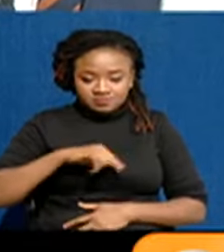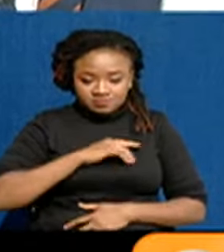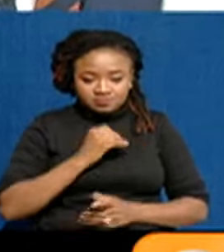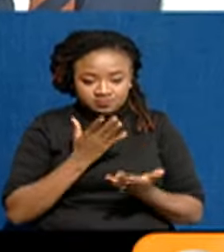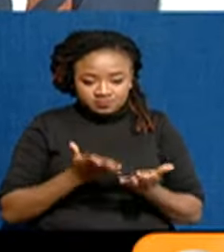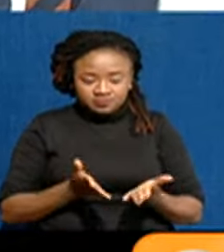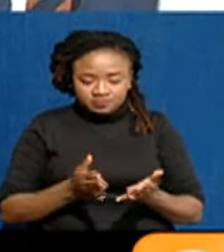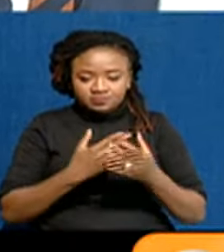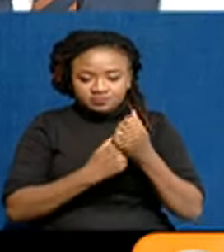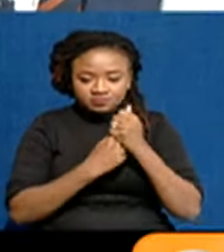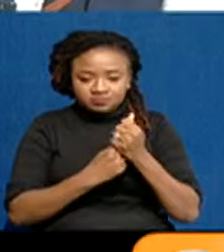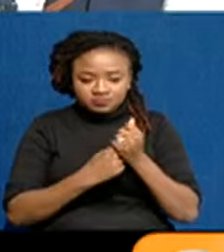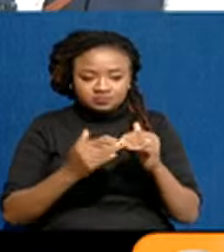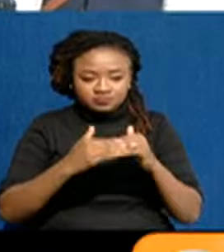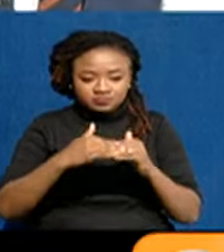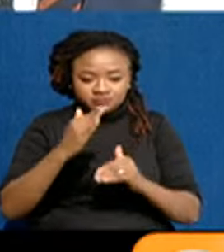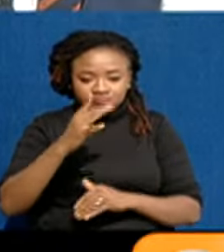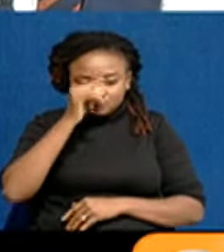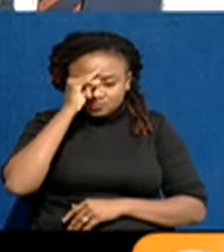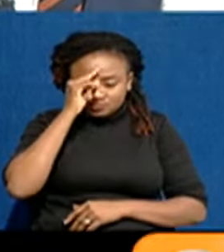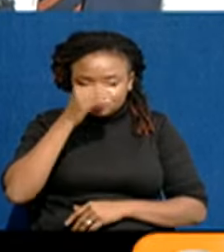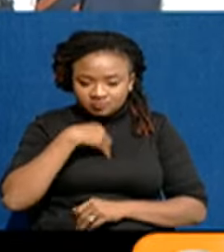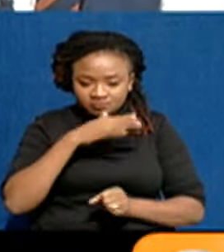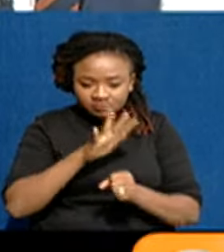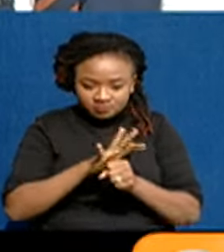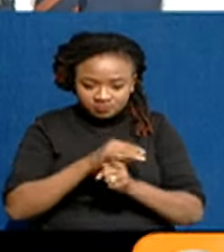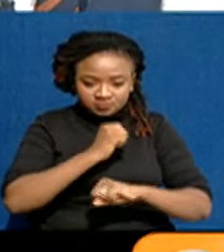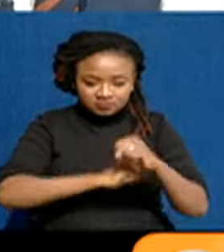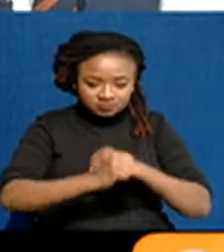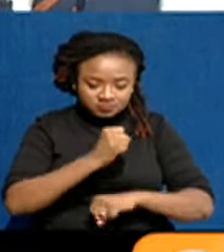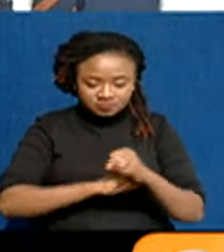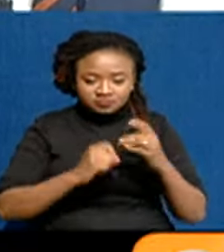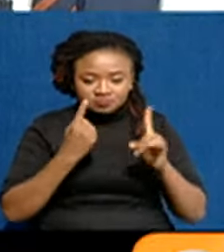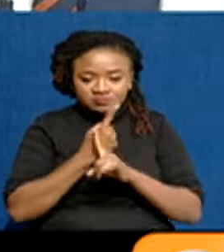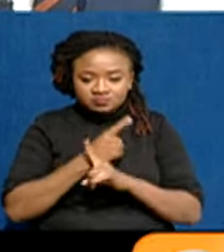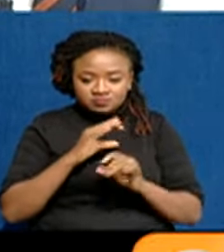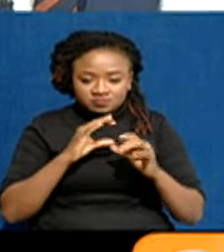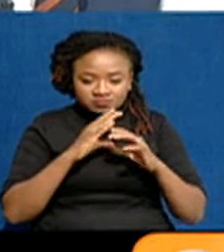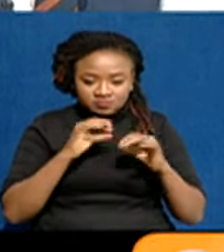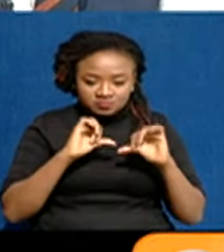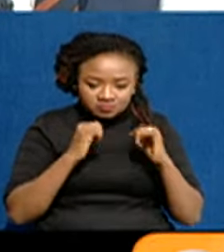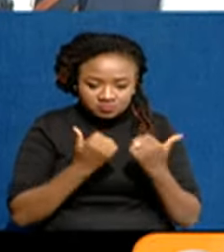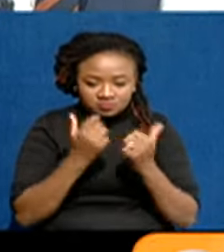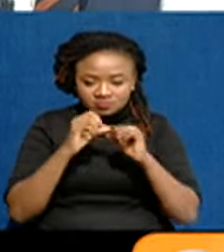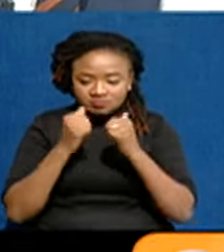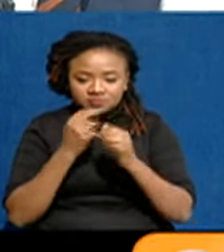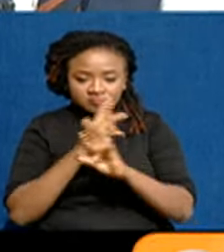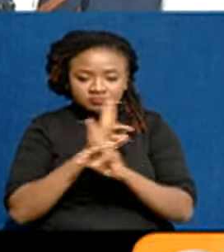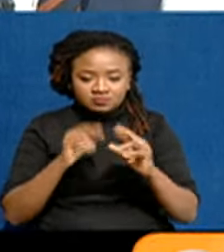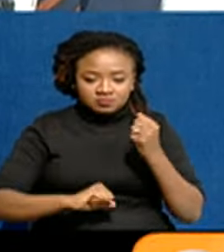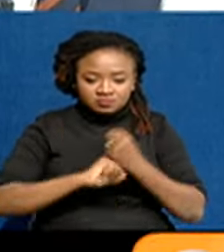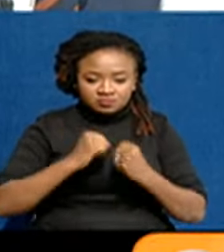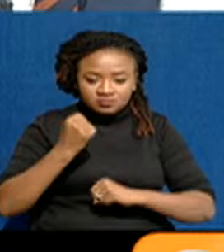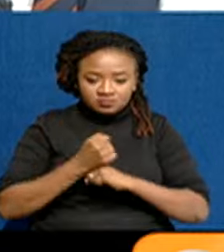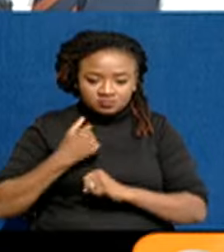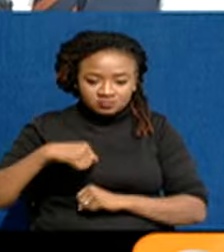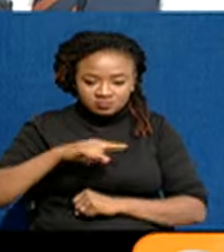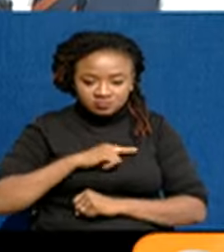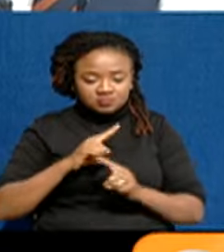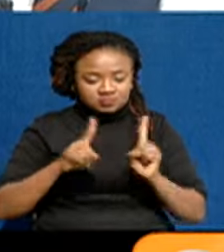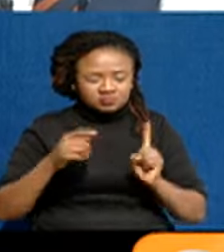Yeah. Government is doing a lot of efforts. Well-wishers, humanitarian agencies, we have really improved and grown in how we are doing it, but we can